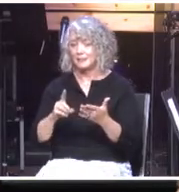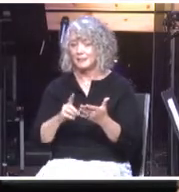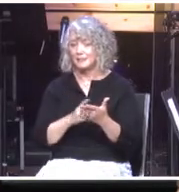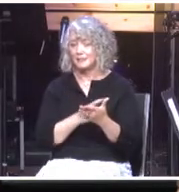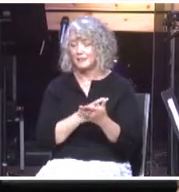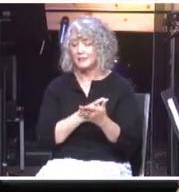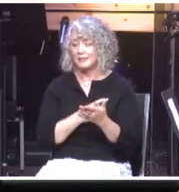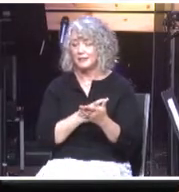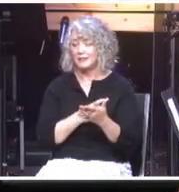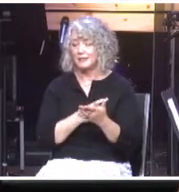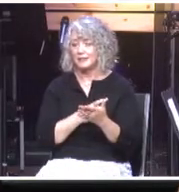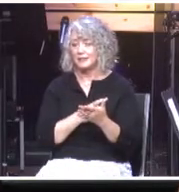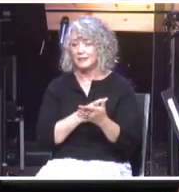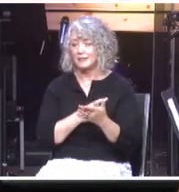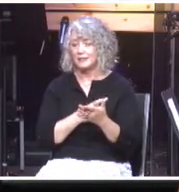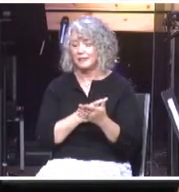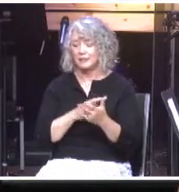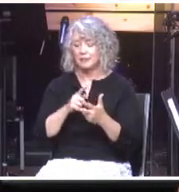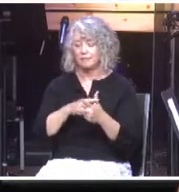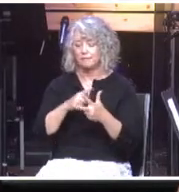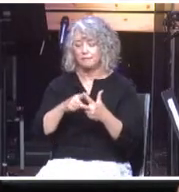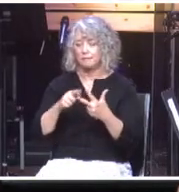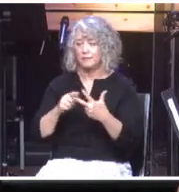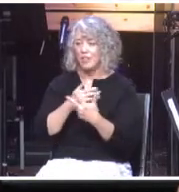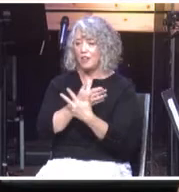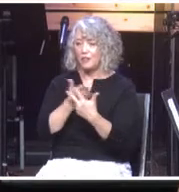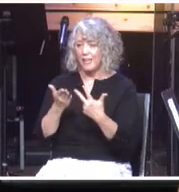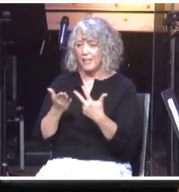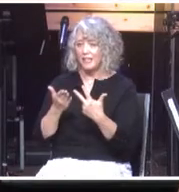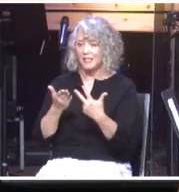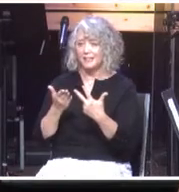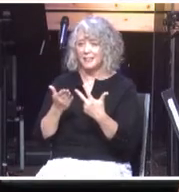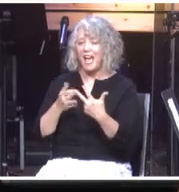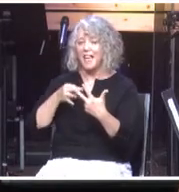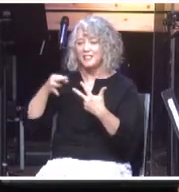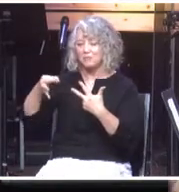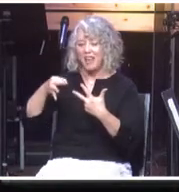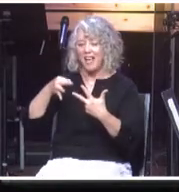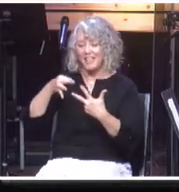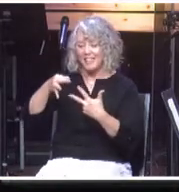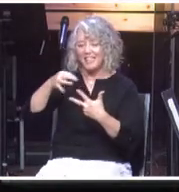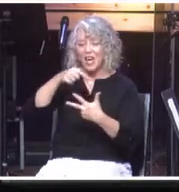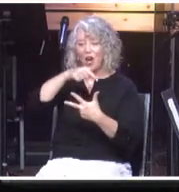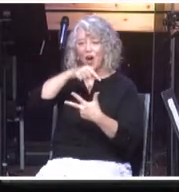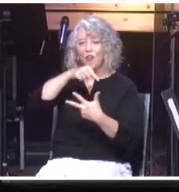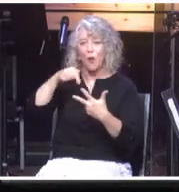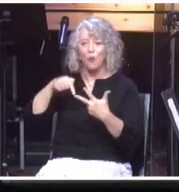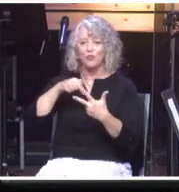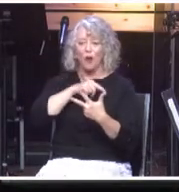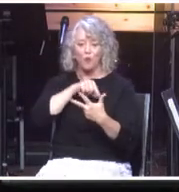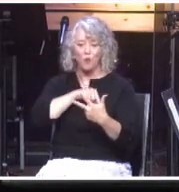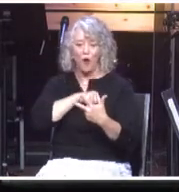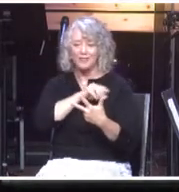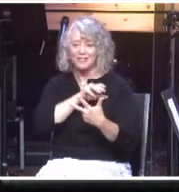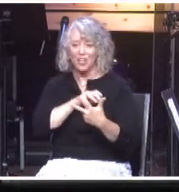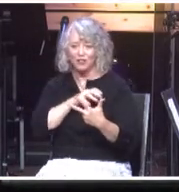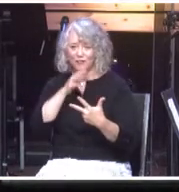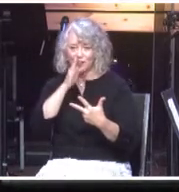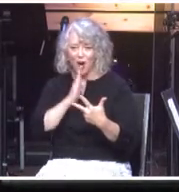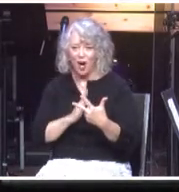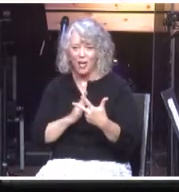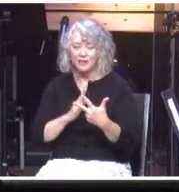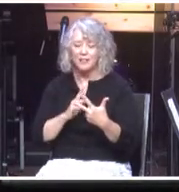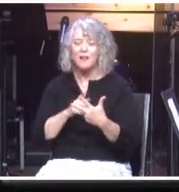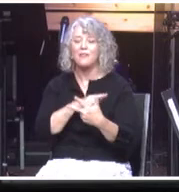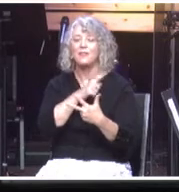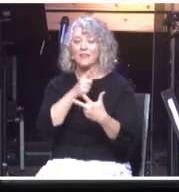presents these three magnificent aspects of God's character, he then returns to God's